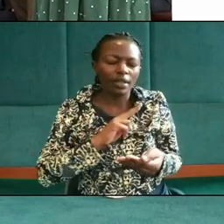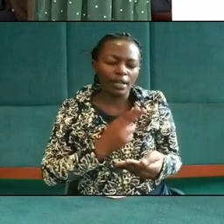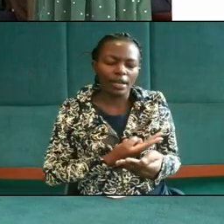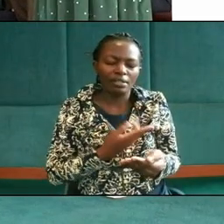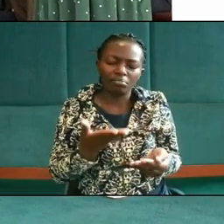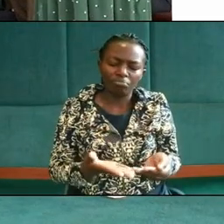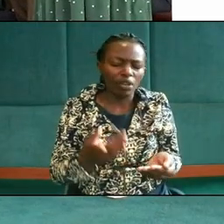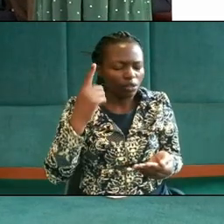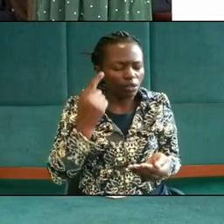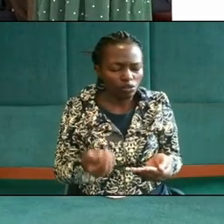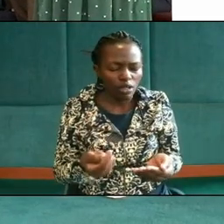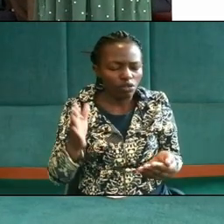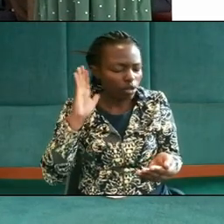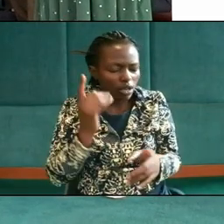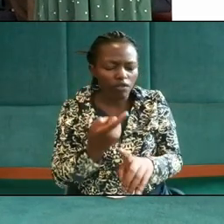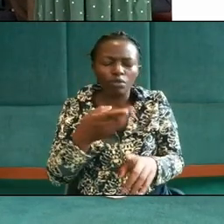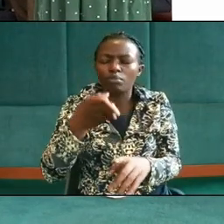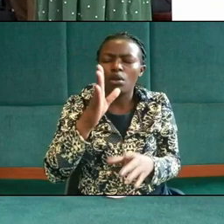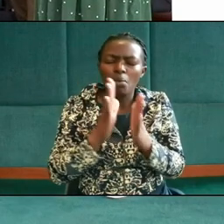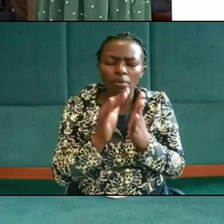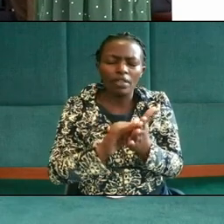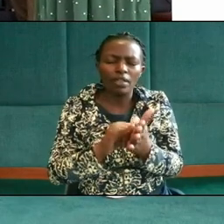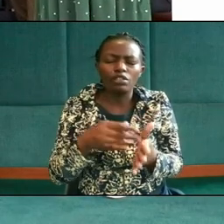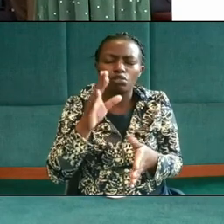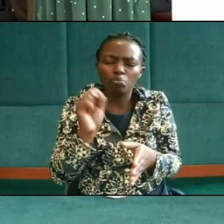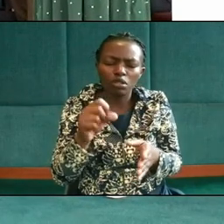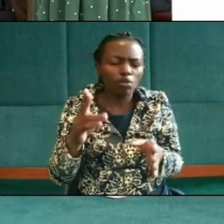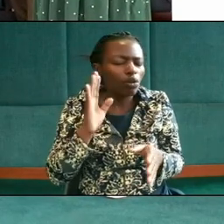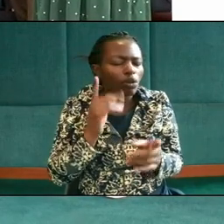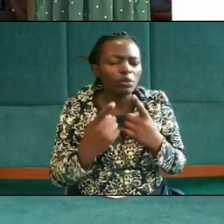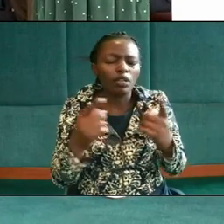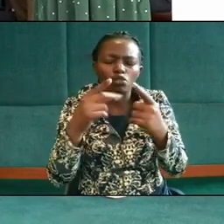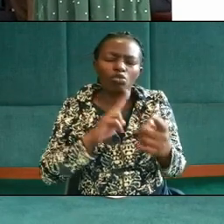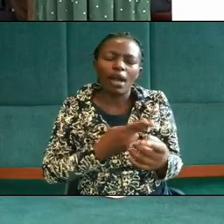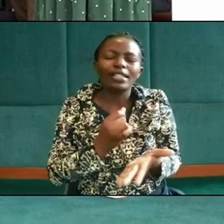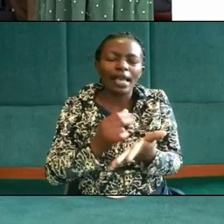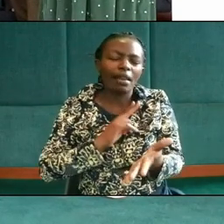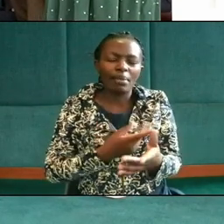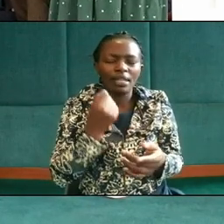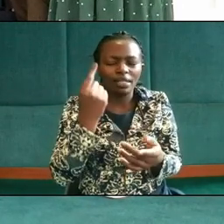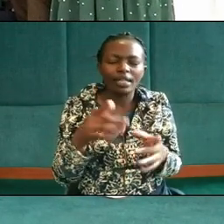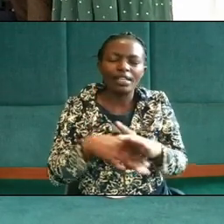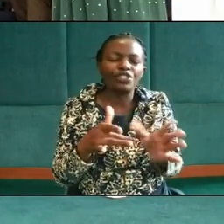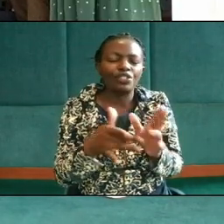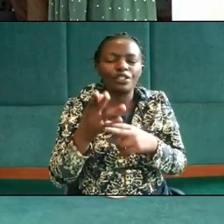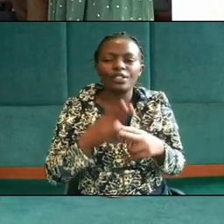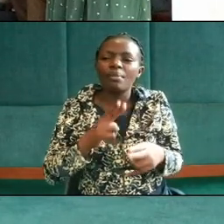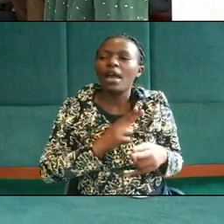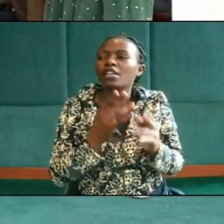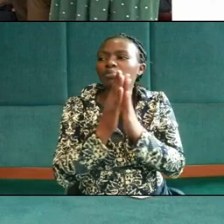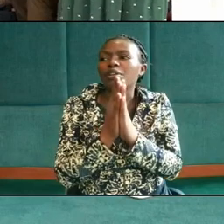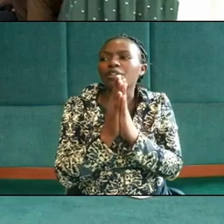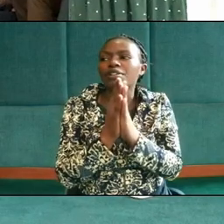today to hear from you. We pray that you may speak to us and help us to listen to you in Jesus' name. Amen.